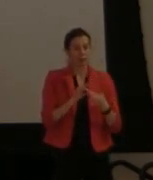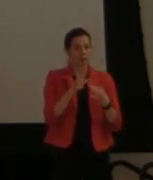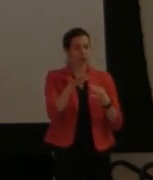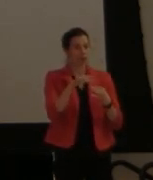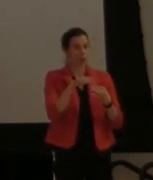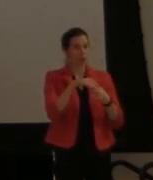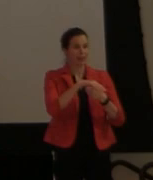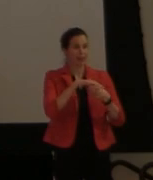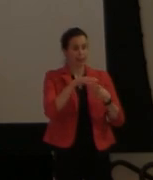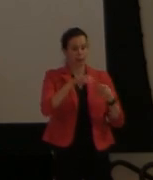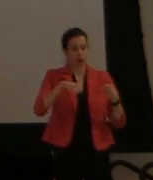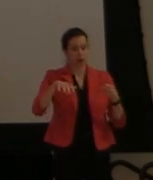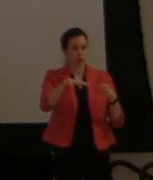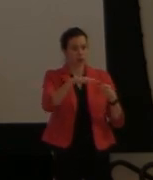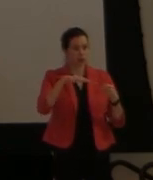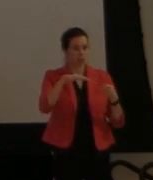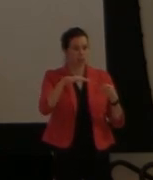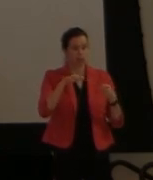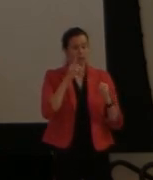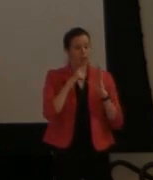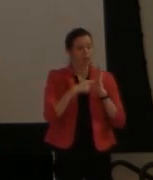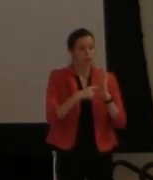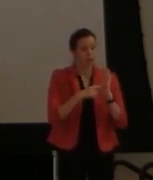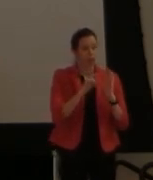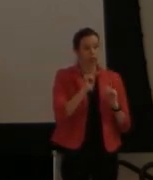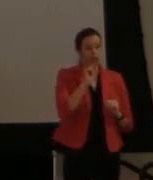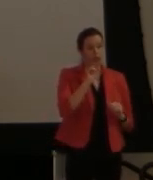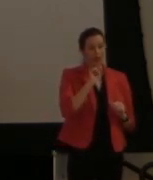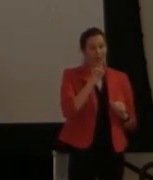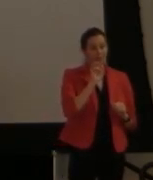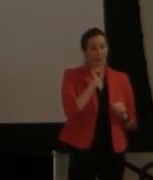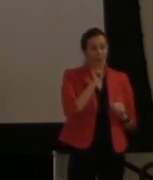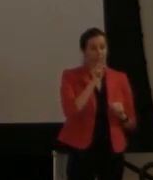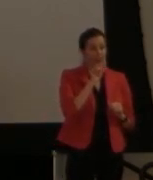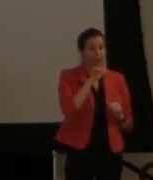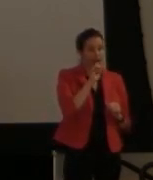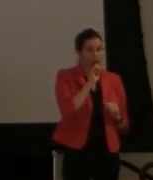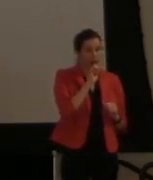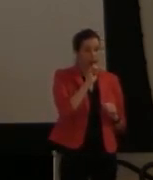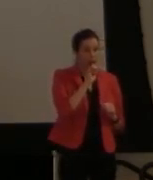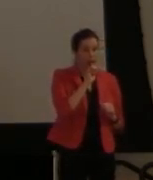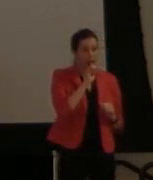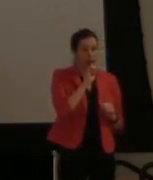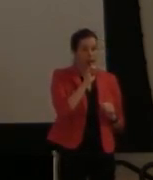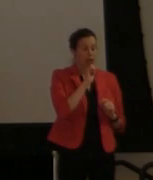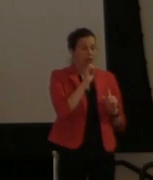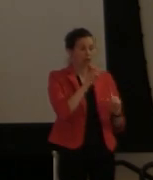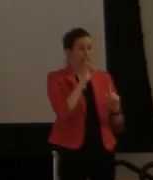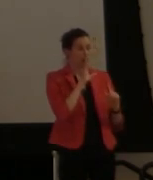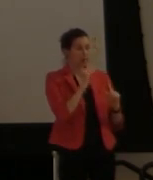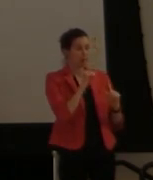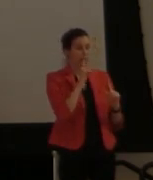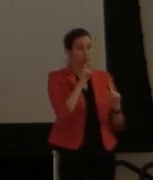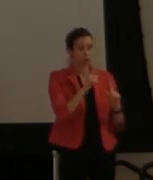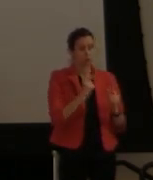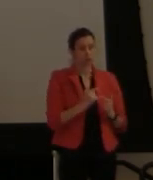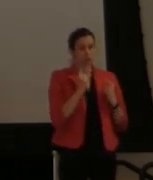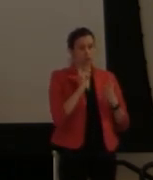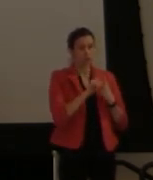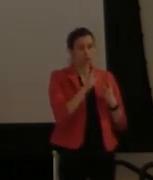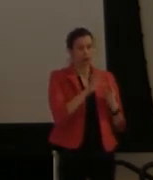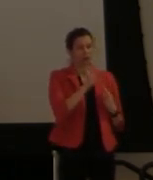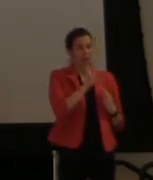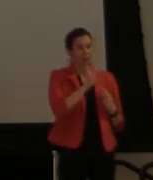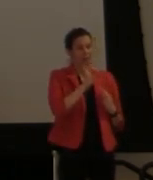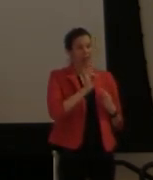neighborhood. For example, if you live in North Avondale Paddock Hills, it's expected for you to live to about 87